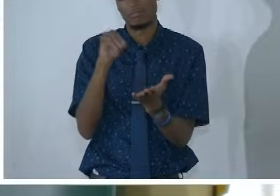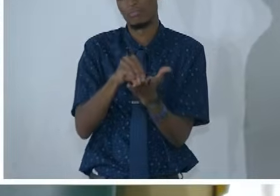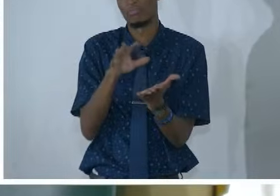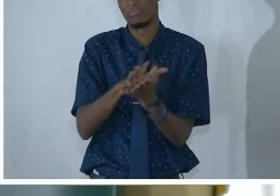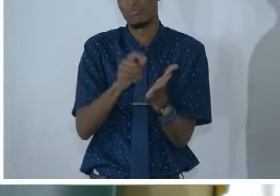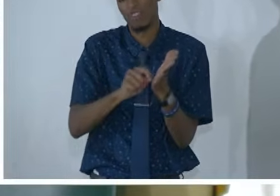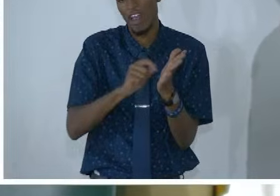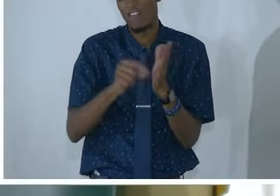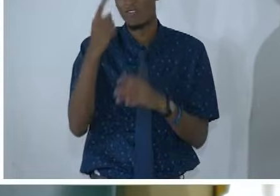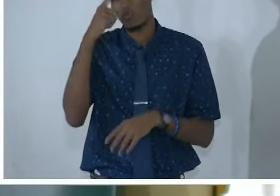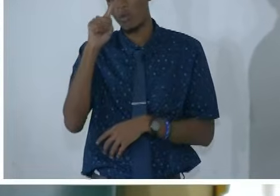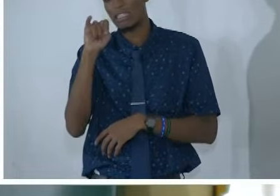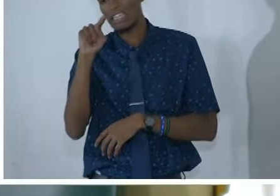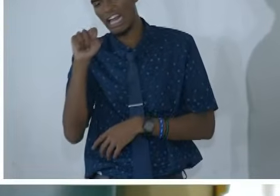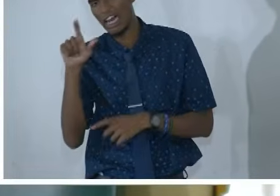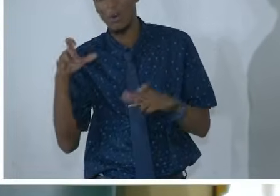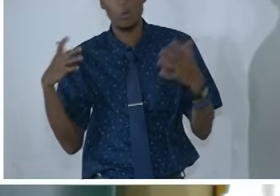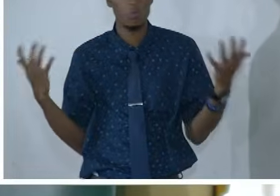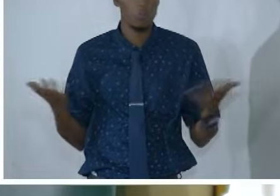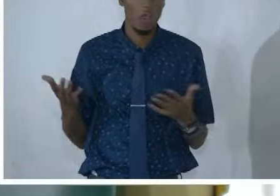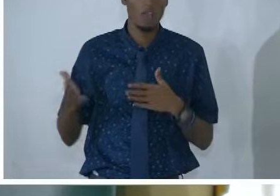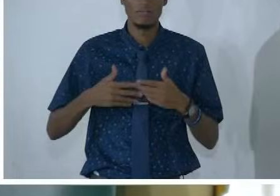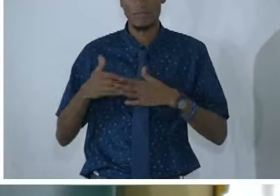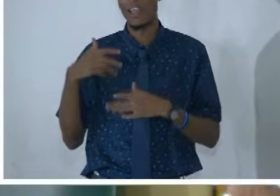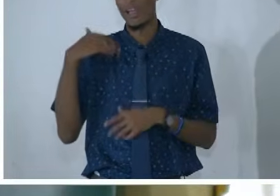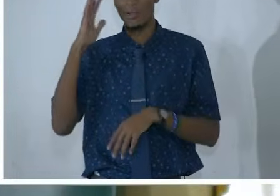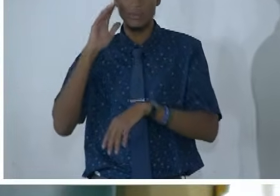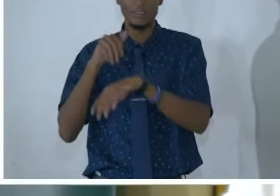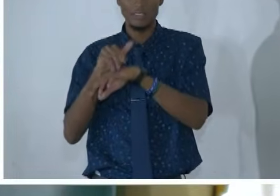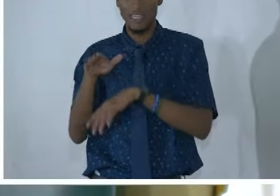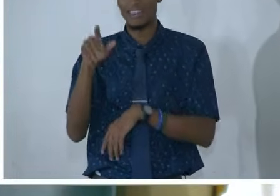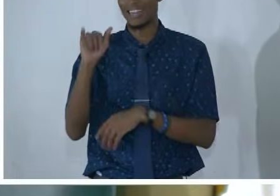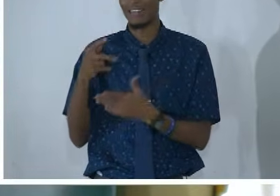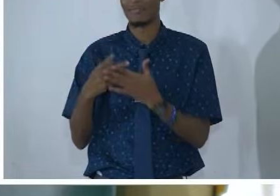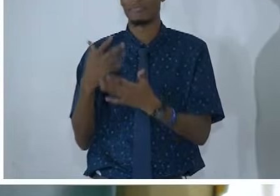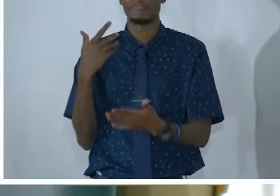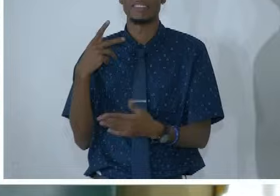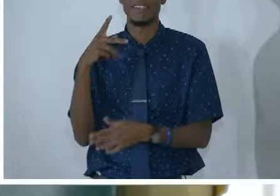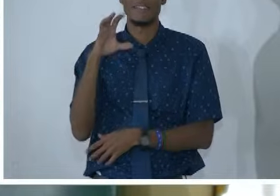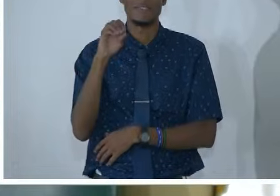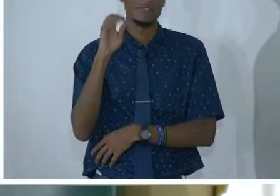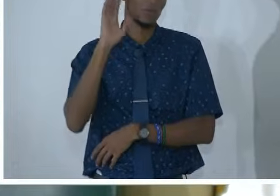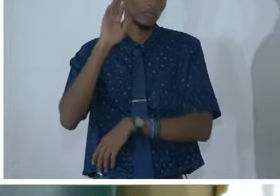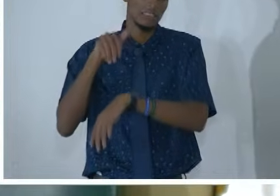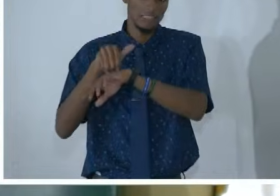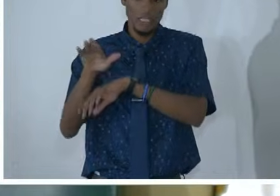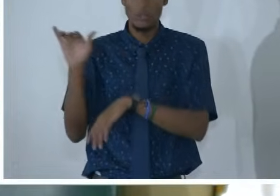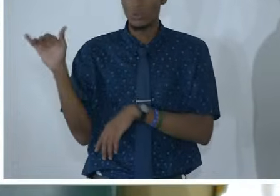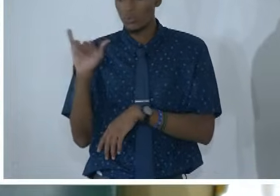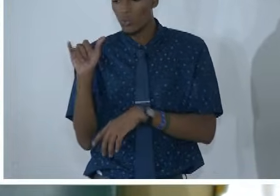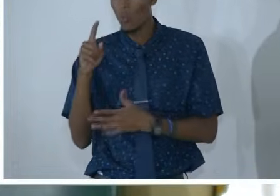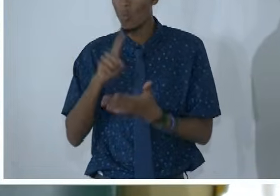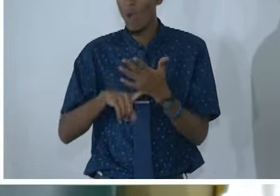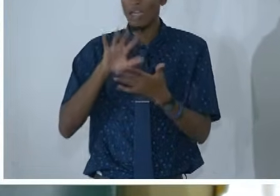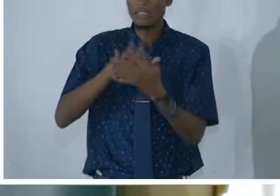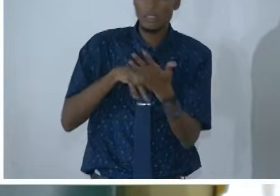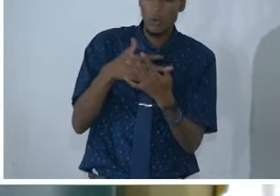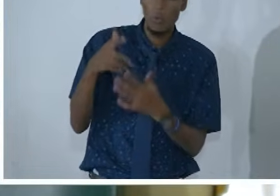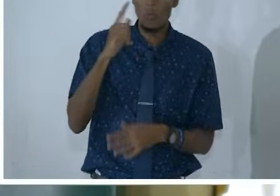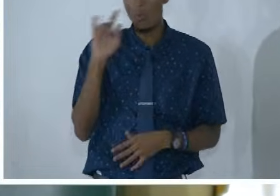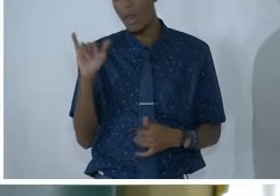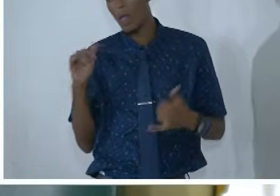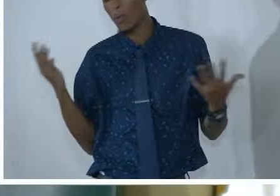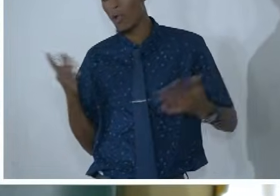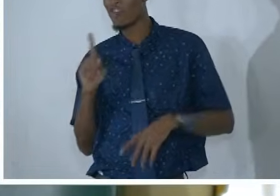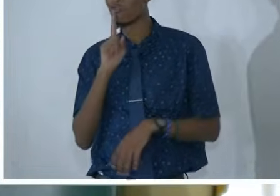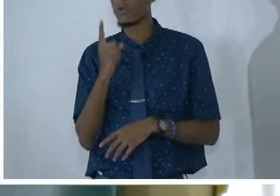right? I would send the 350 that have already been given out, and also what's the sort of schedule, right? One of